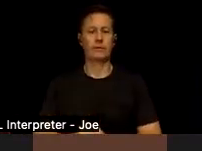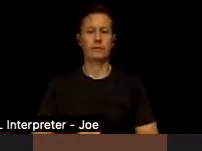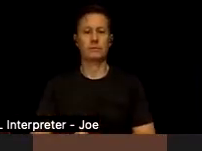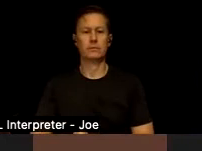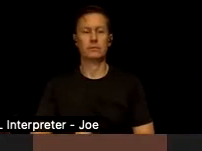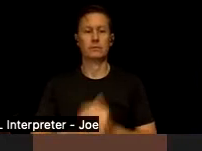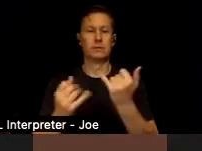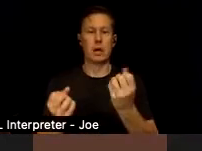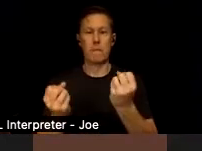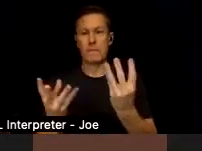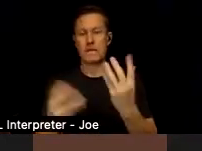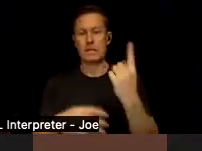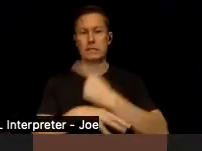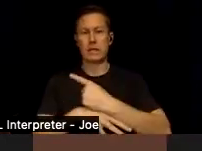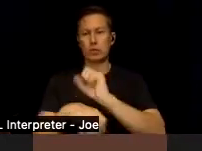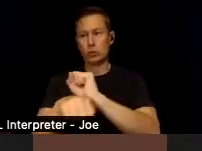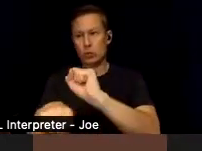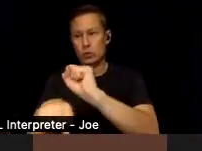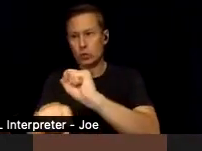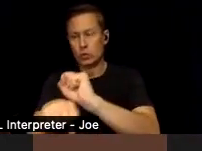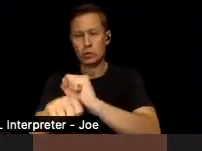numerous days that we were out there, we were pretty